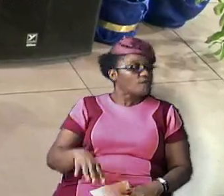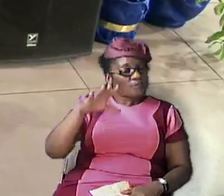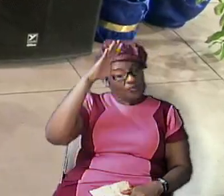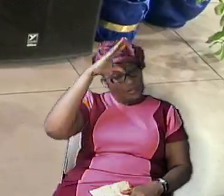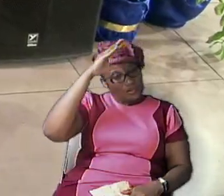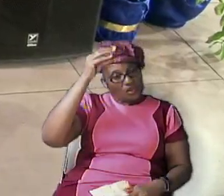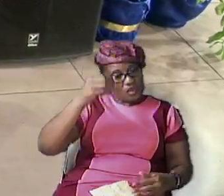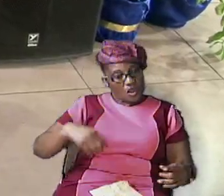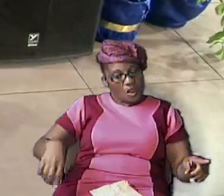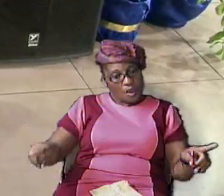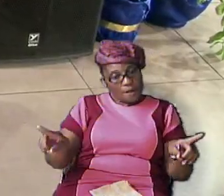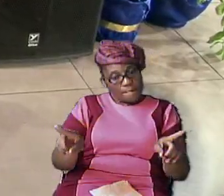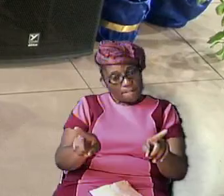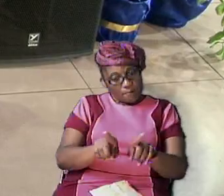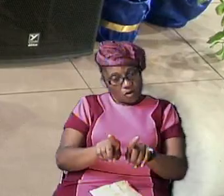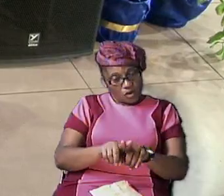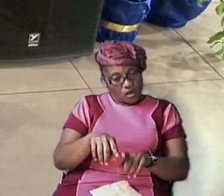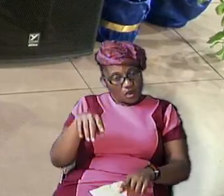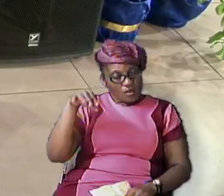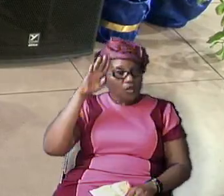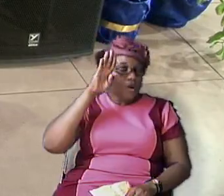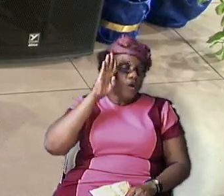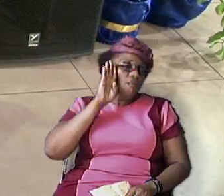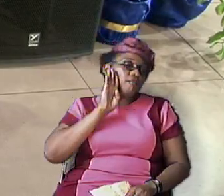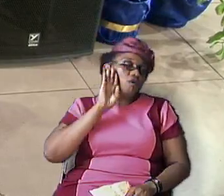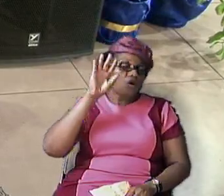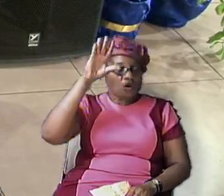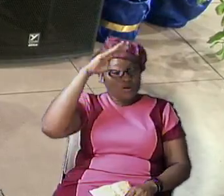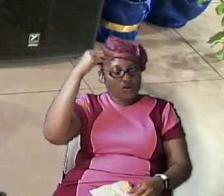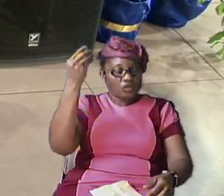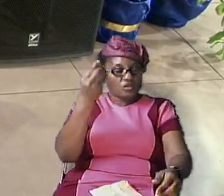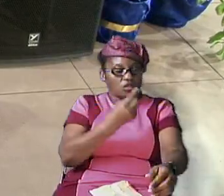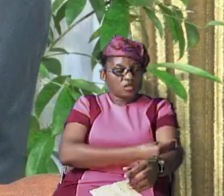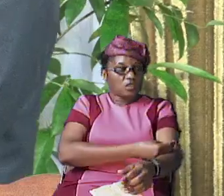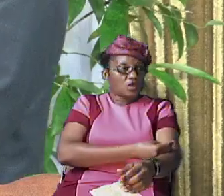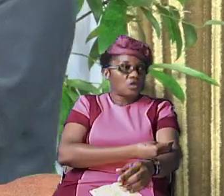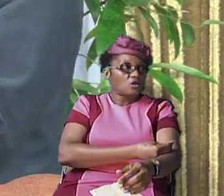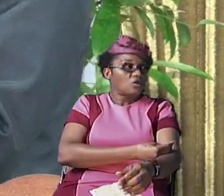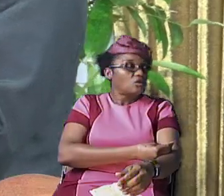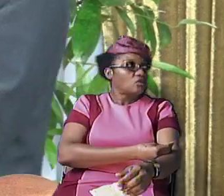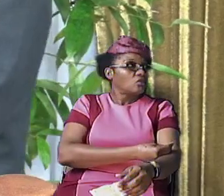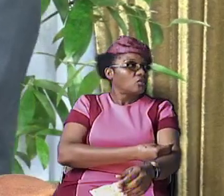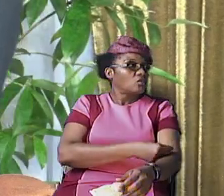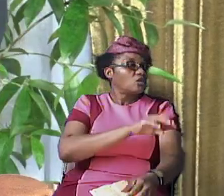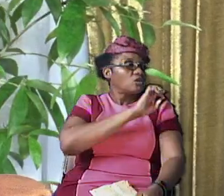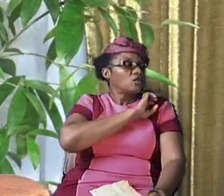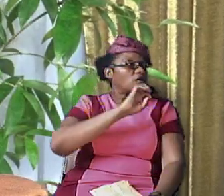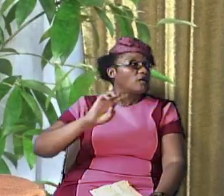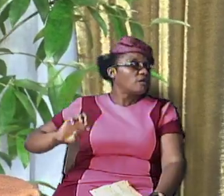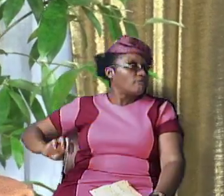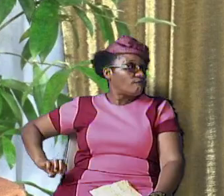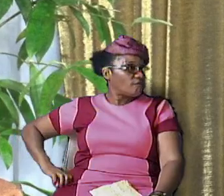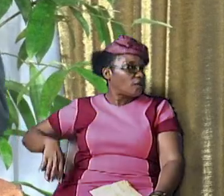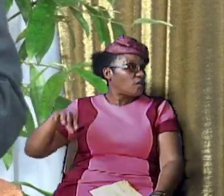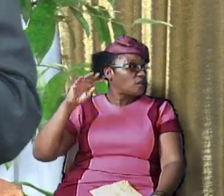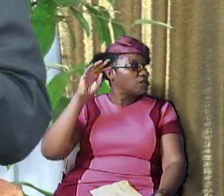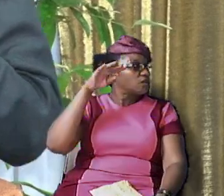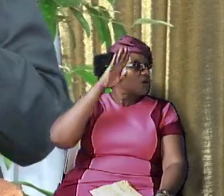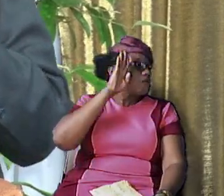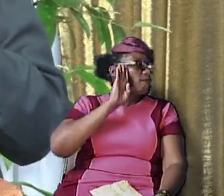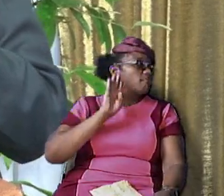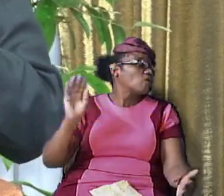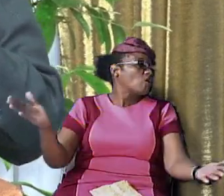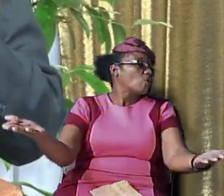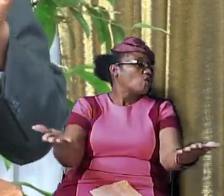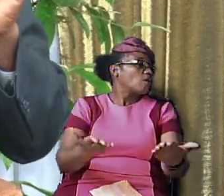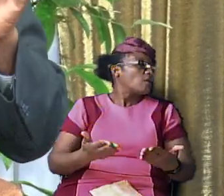Joel Brown. Amen. He's the son of Elder Brown here. And so, my God, we are blessed today to have